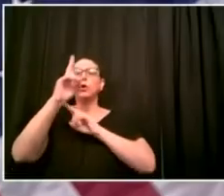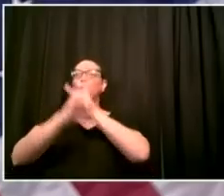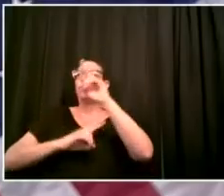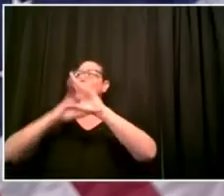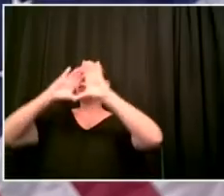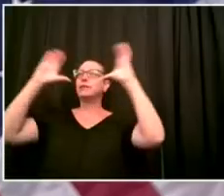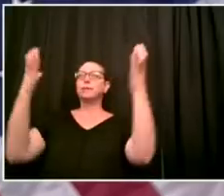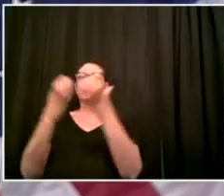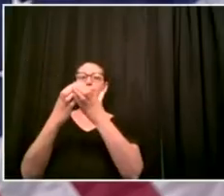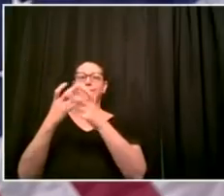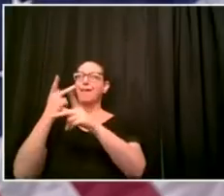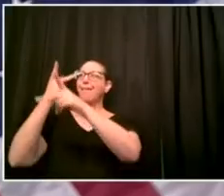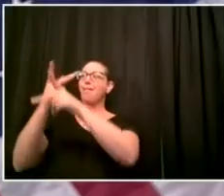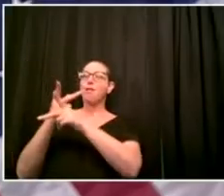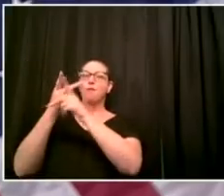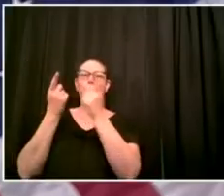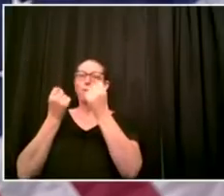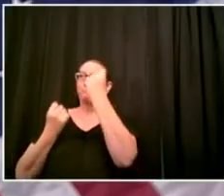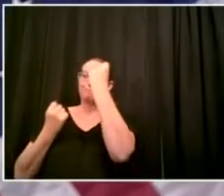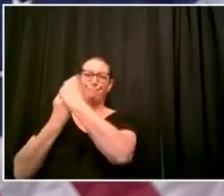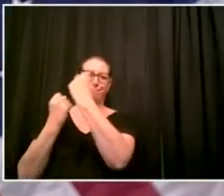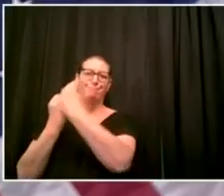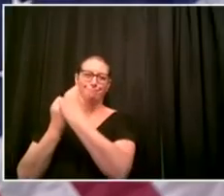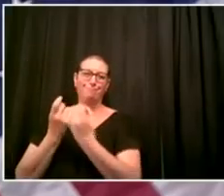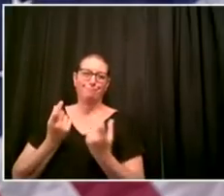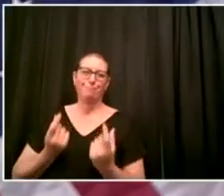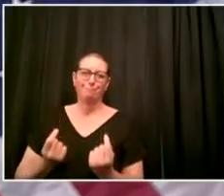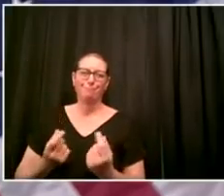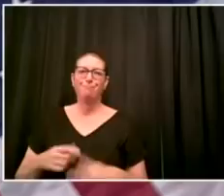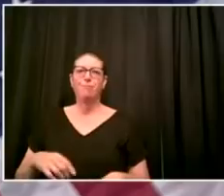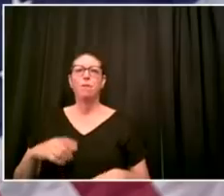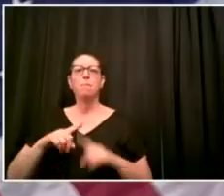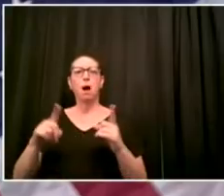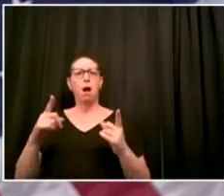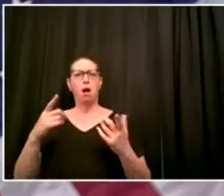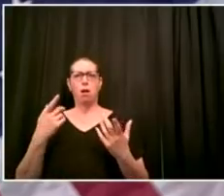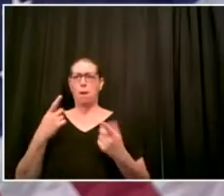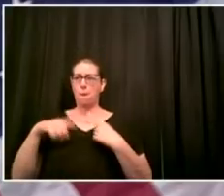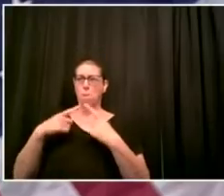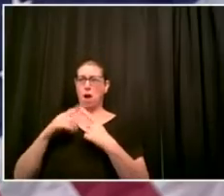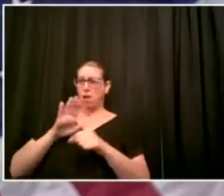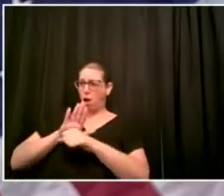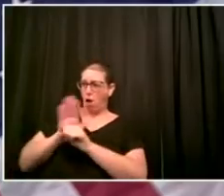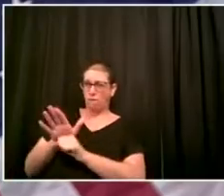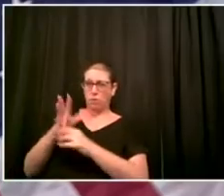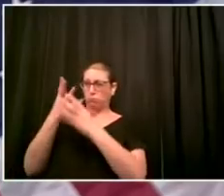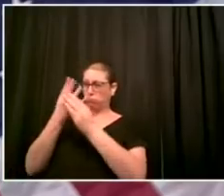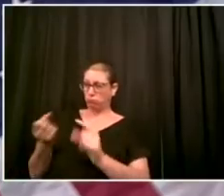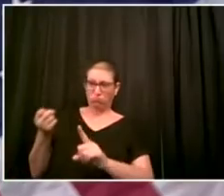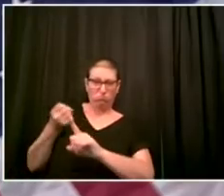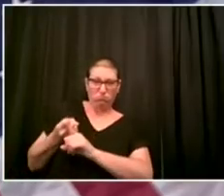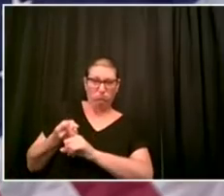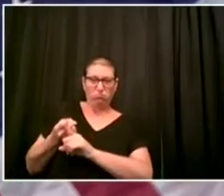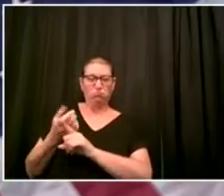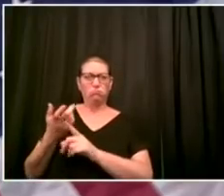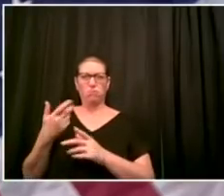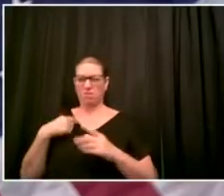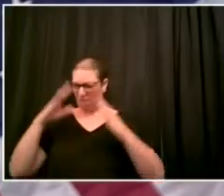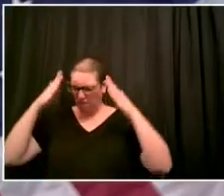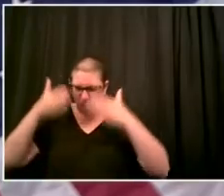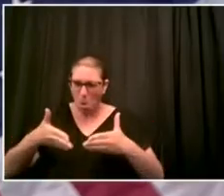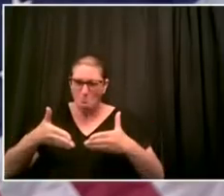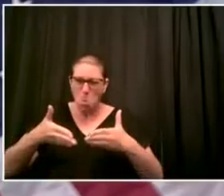And as it was clear we were dealing with this challenge more and more, this is the only thing I've been doing. Next is Andrew